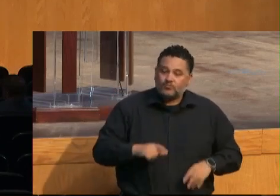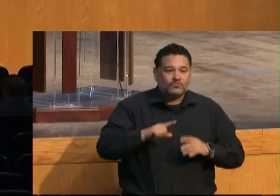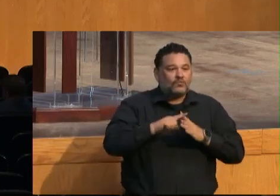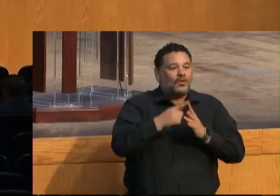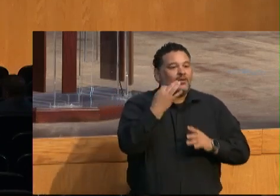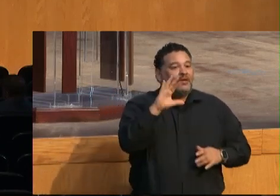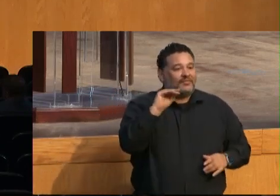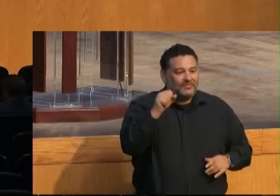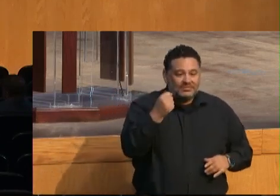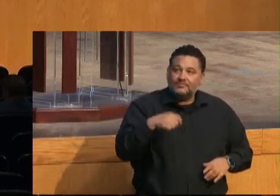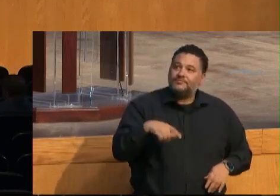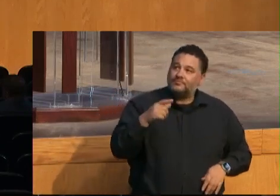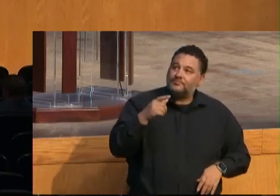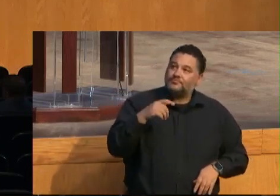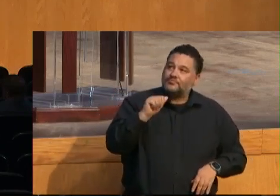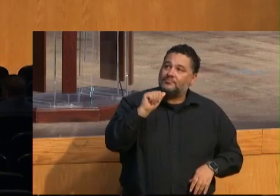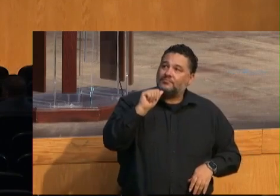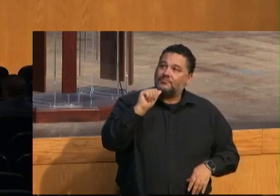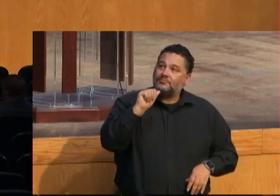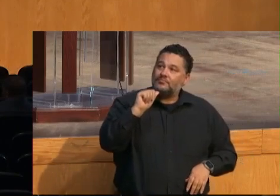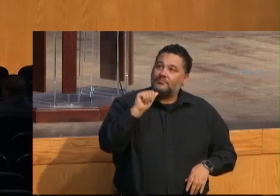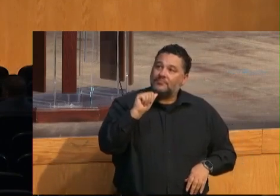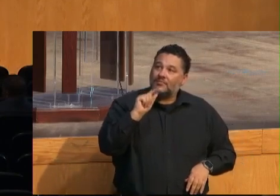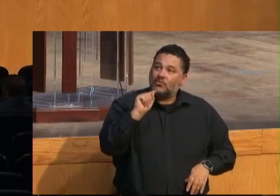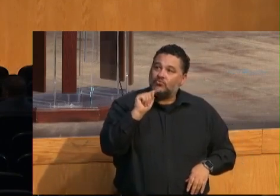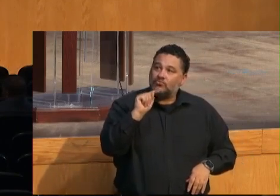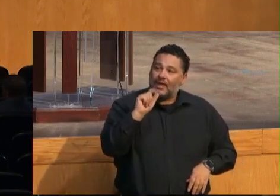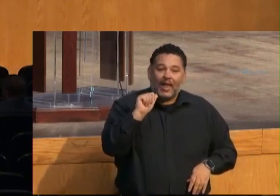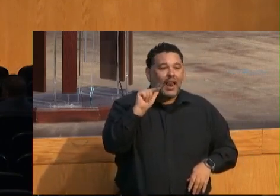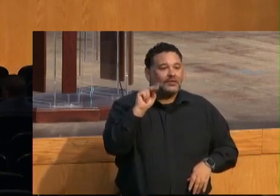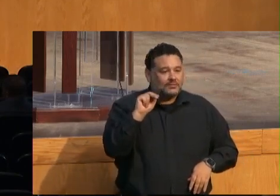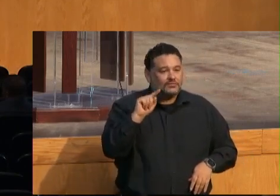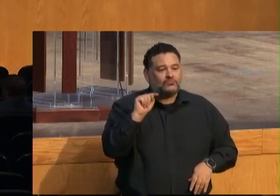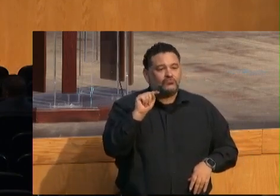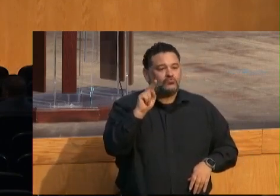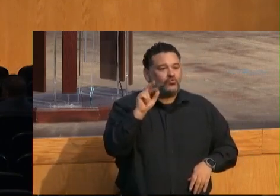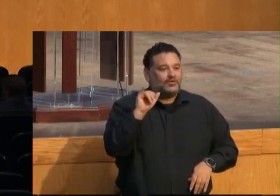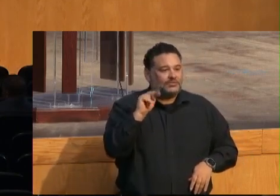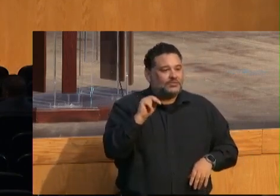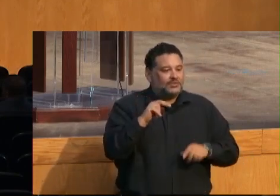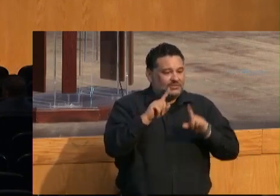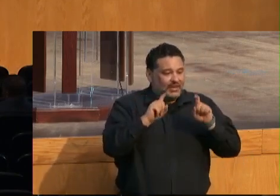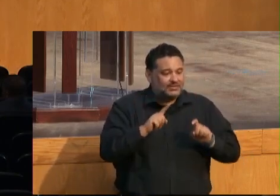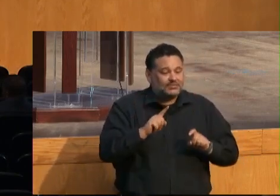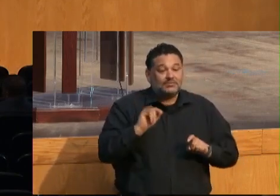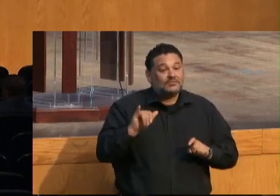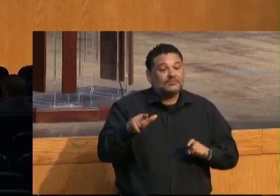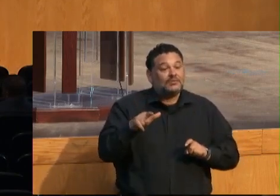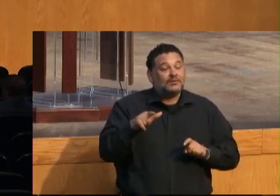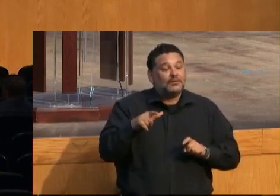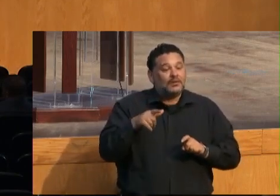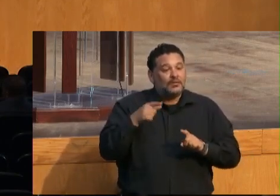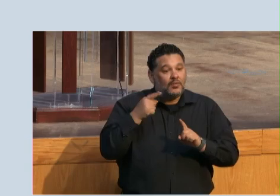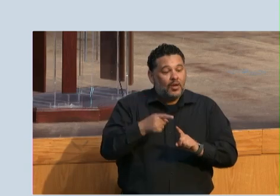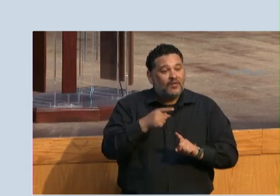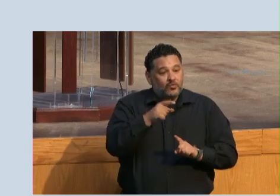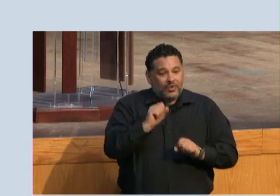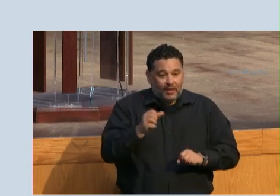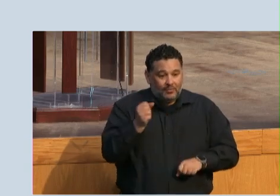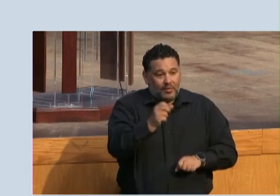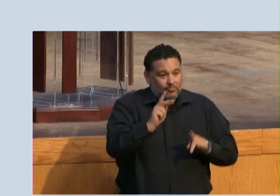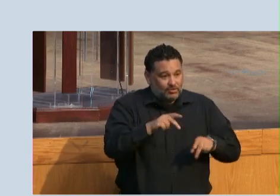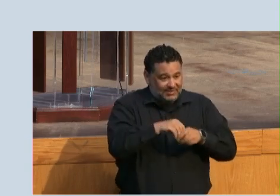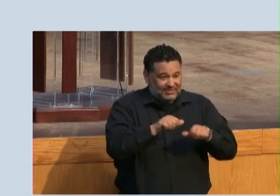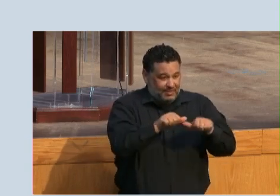with Alan Turing's Turing test. So the premise of the Turing test was if you could position somebody in a space where they're talking